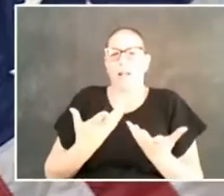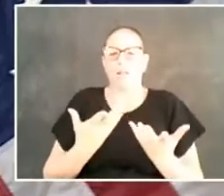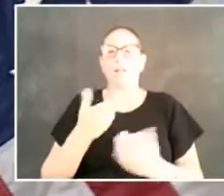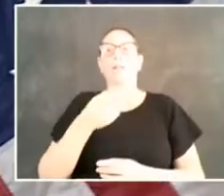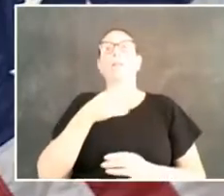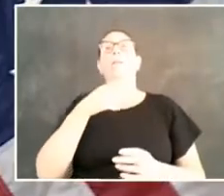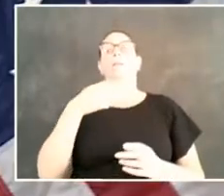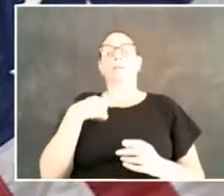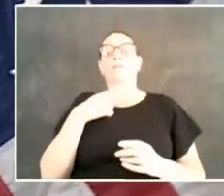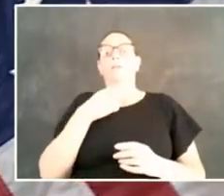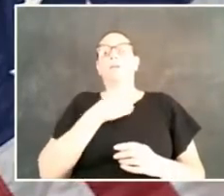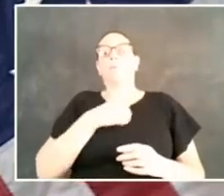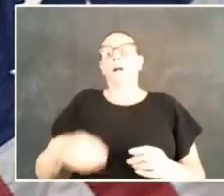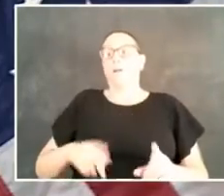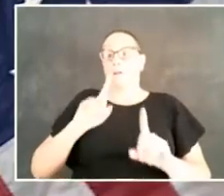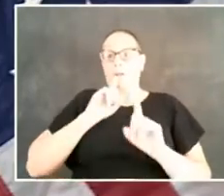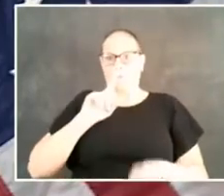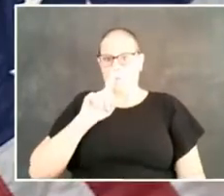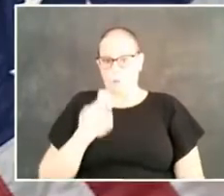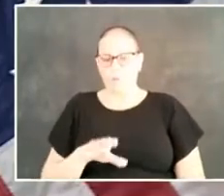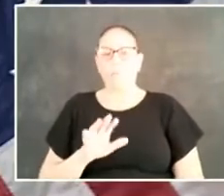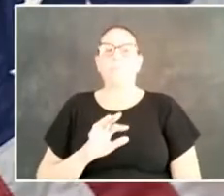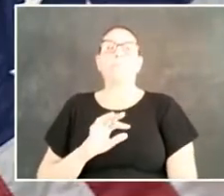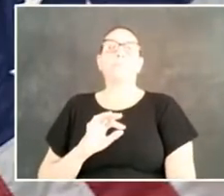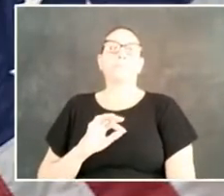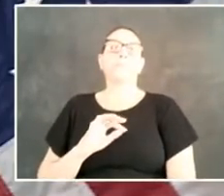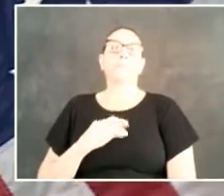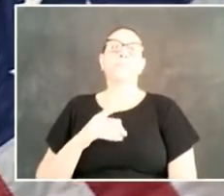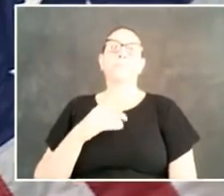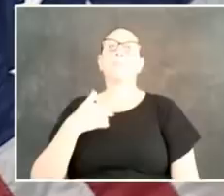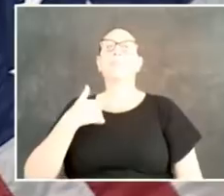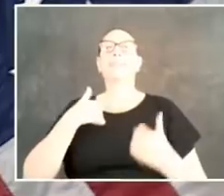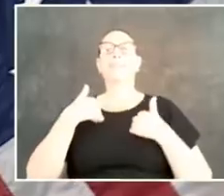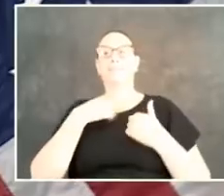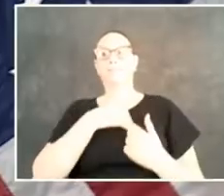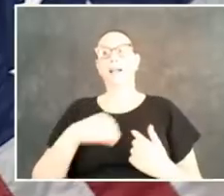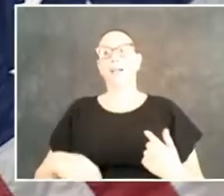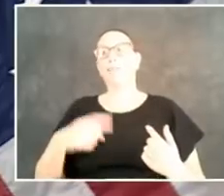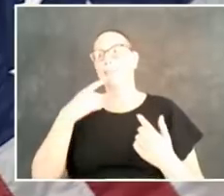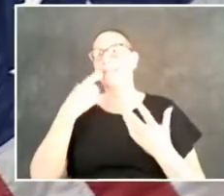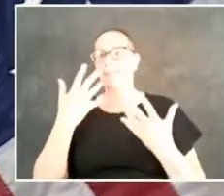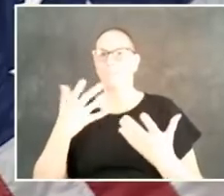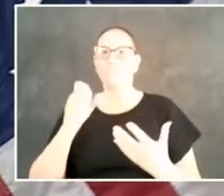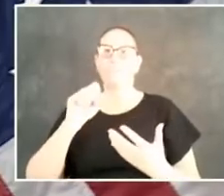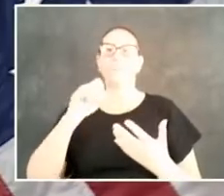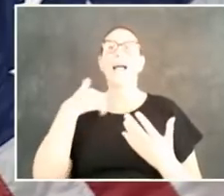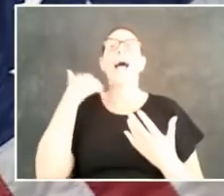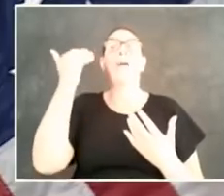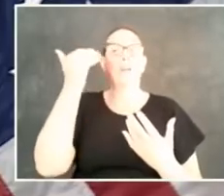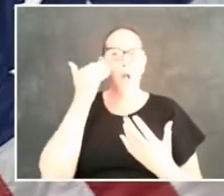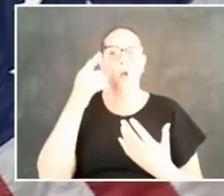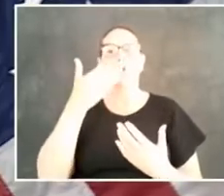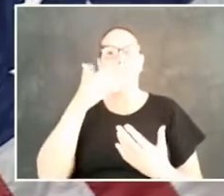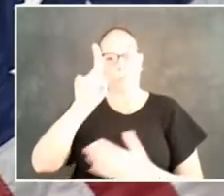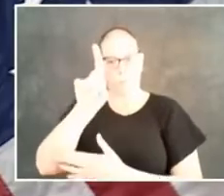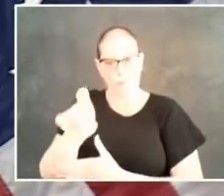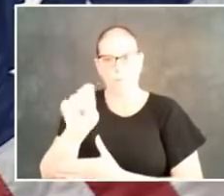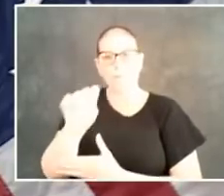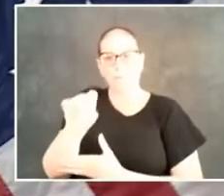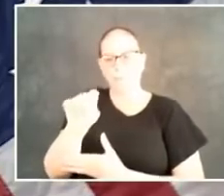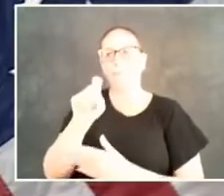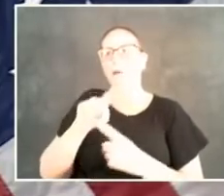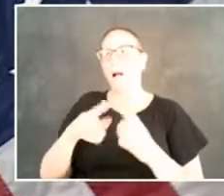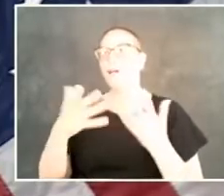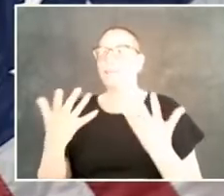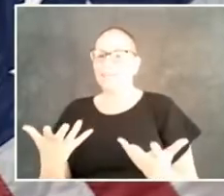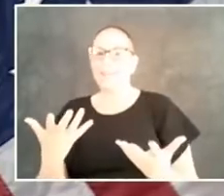want to contest your terminology instantly because this is literally a life and death matter. No, a gathering is a purposeful group of large numbers